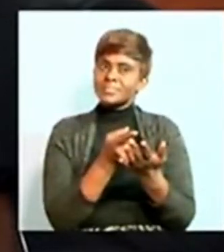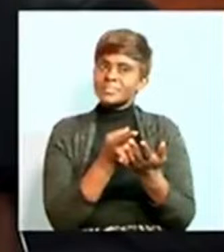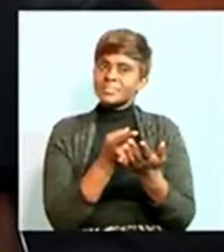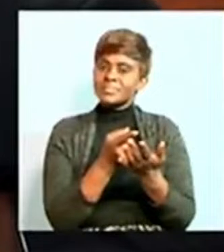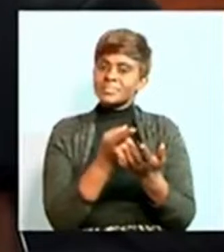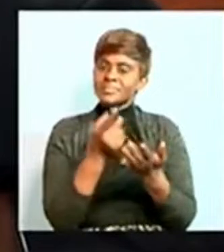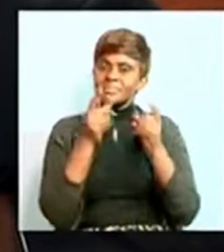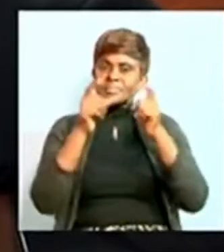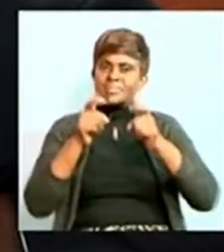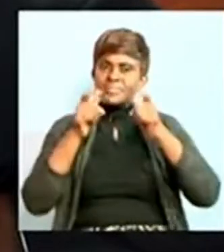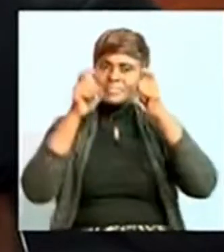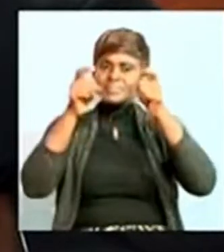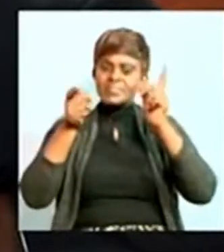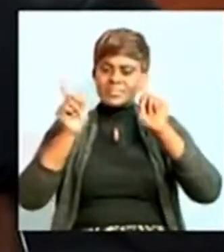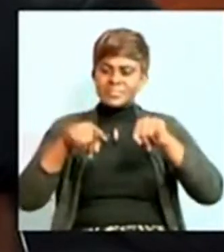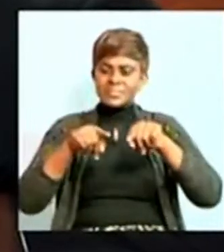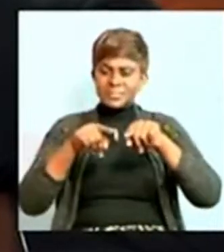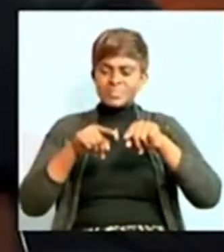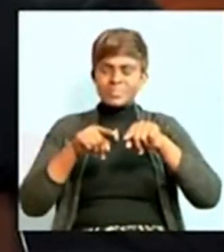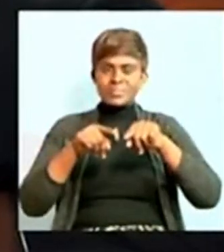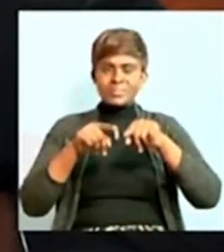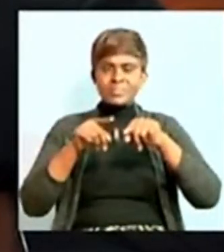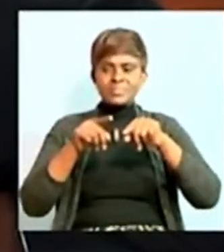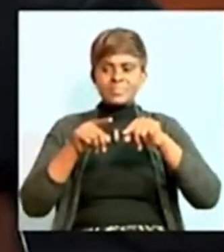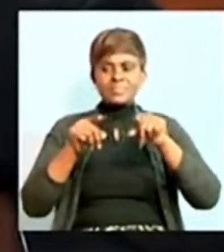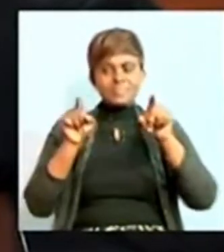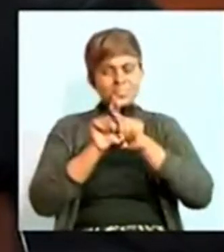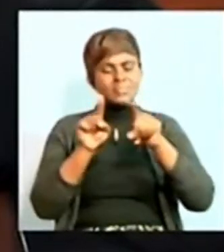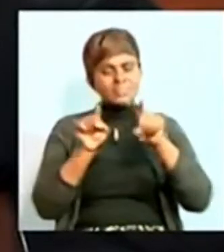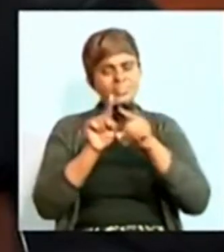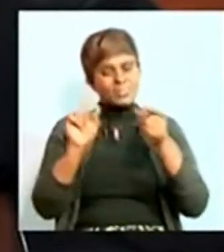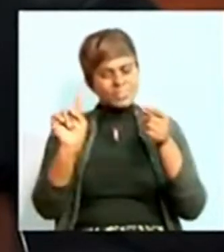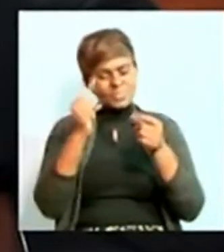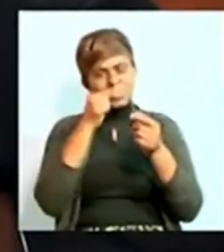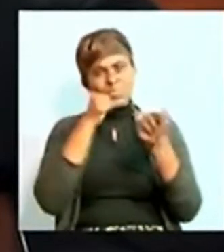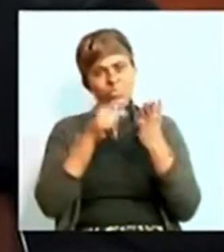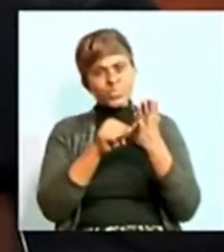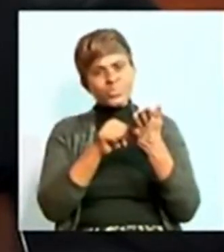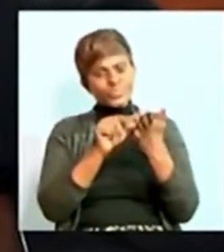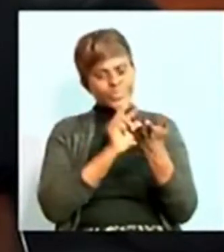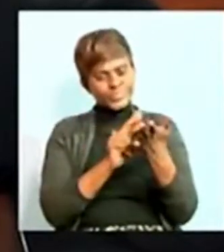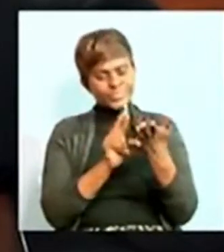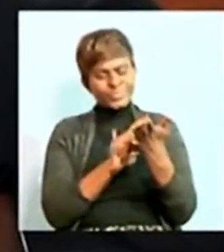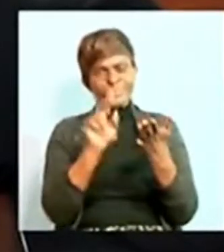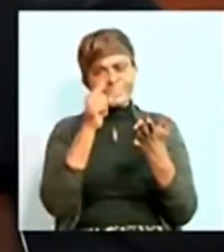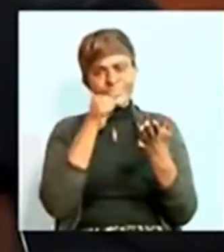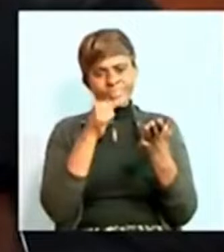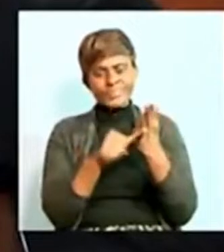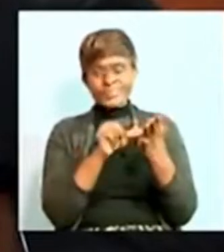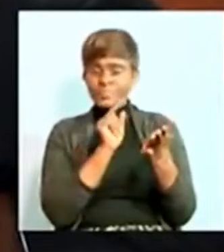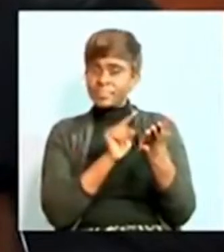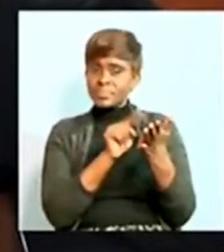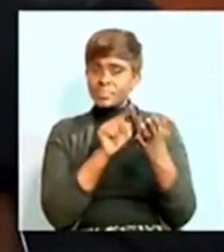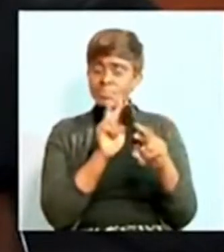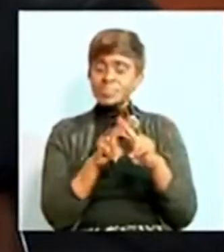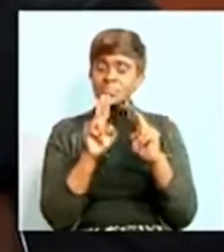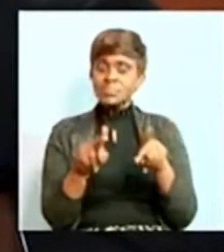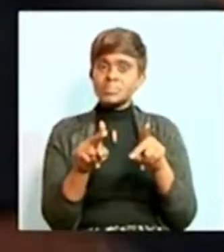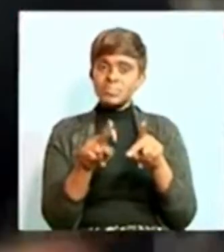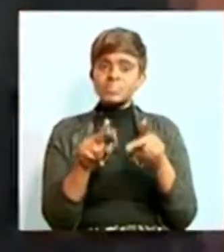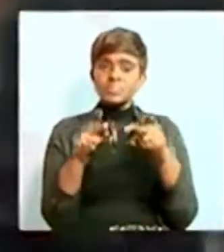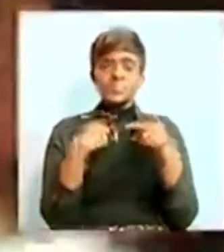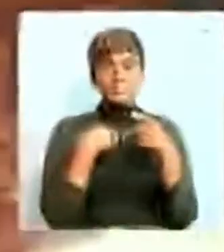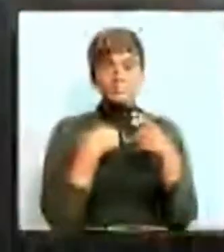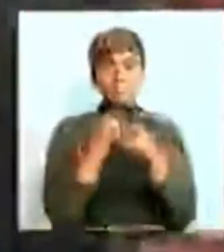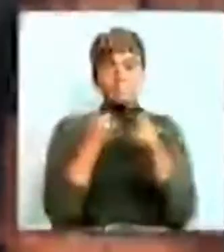substantively promoted? Go on the first letter. In fact, on this one, Chair, permit me